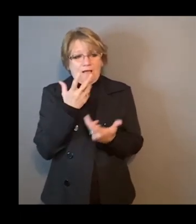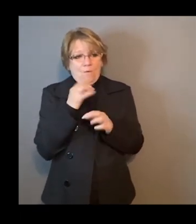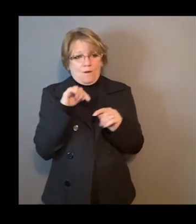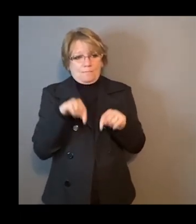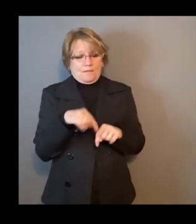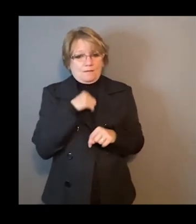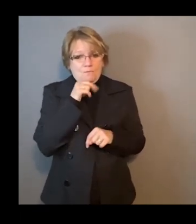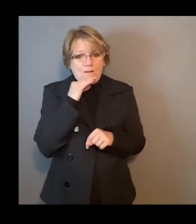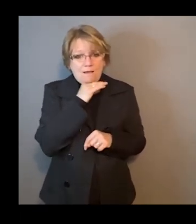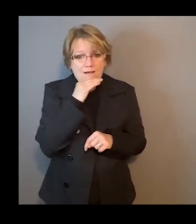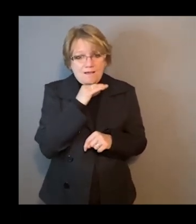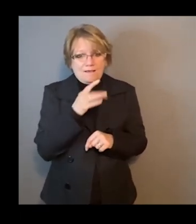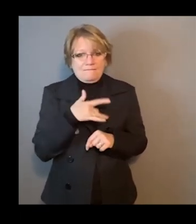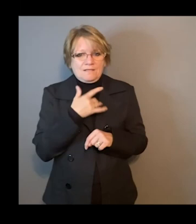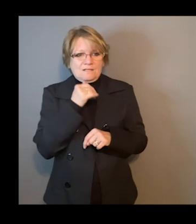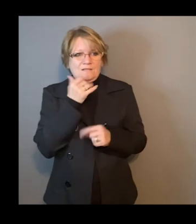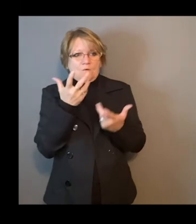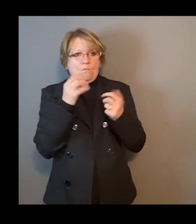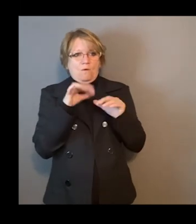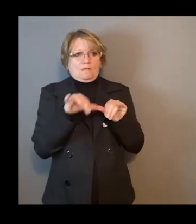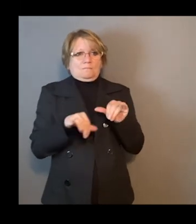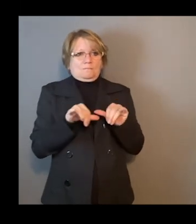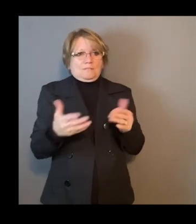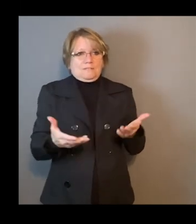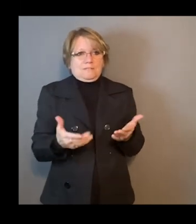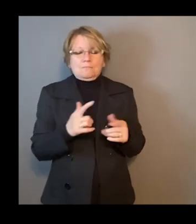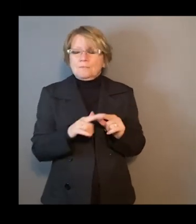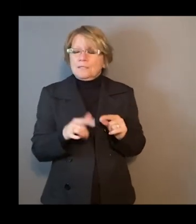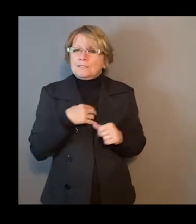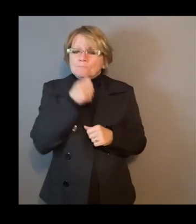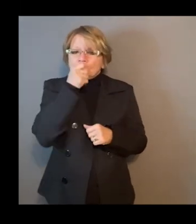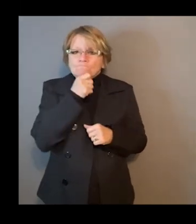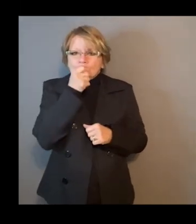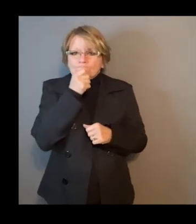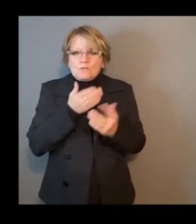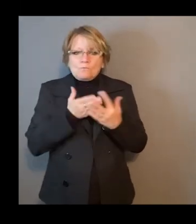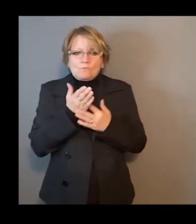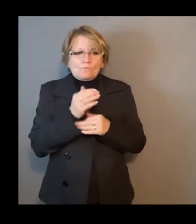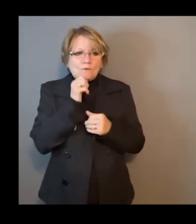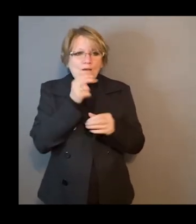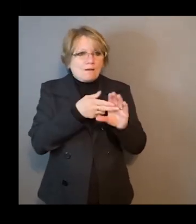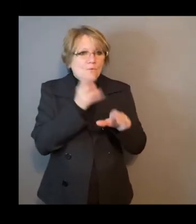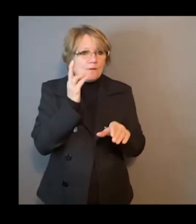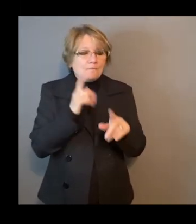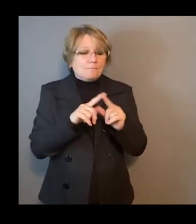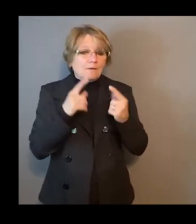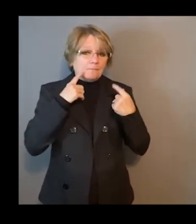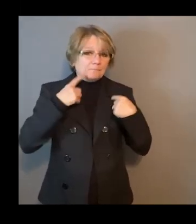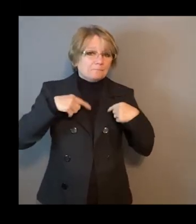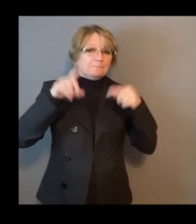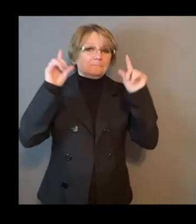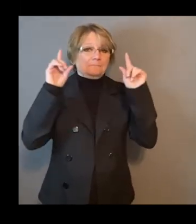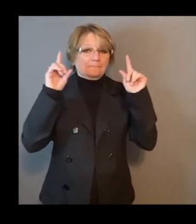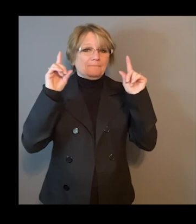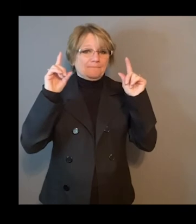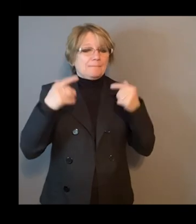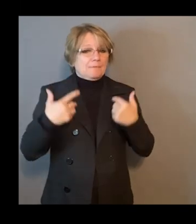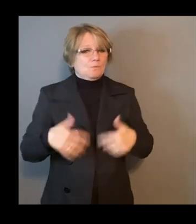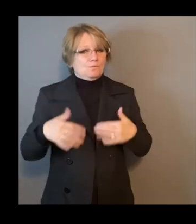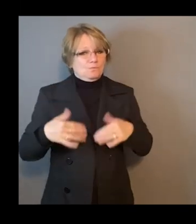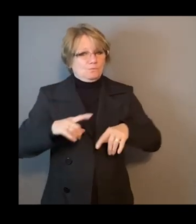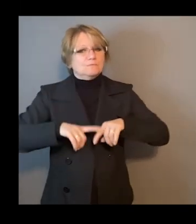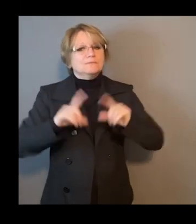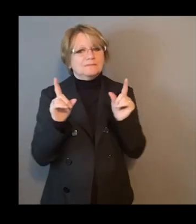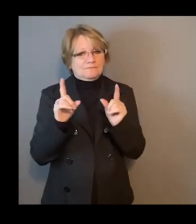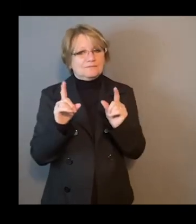was my second school. I really just wasn't feeling it, but I just stuck with it. And, you know, I just didn't quit and it just worked out for me. But it's definitely a